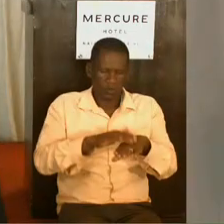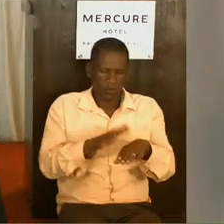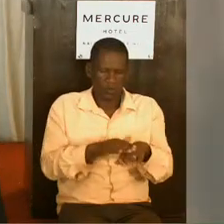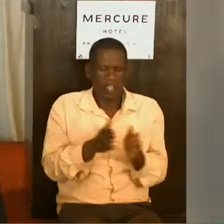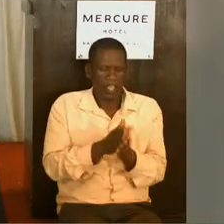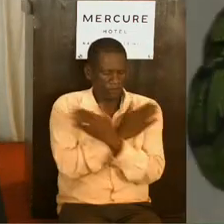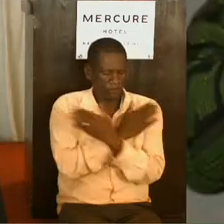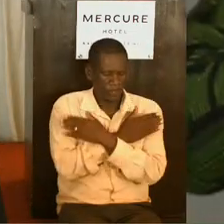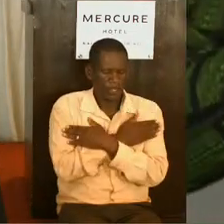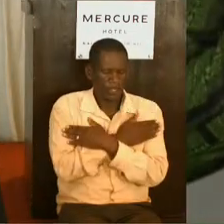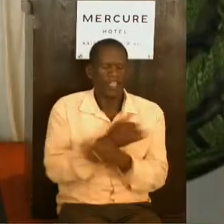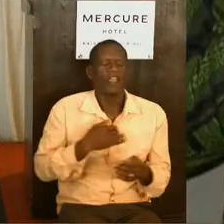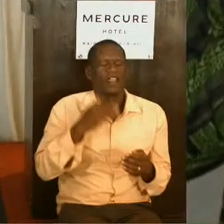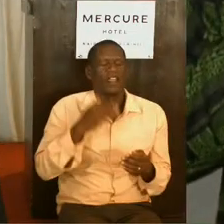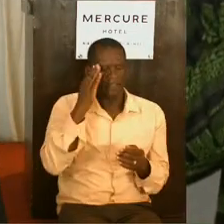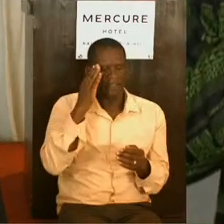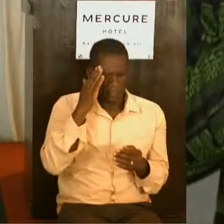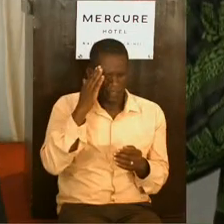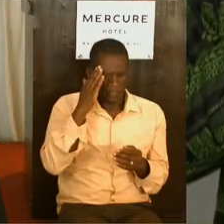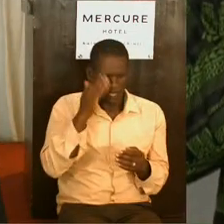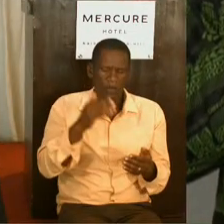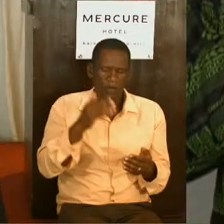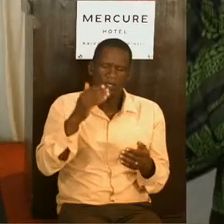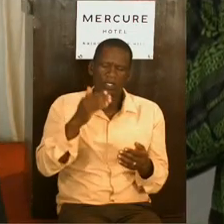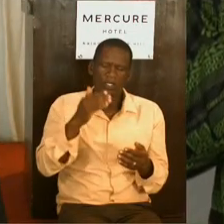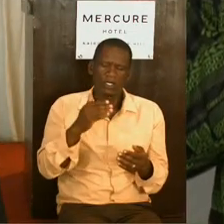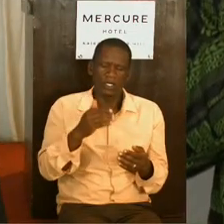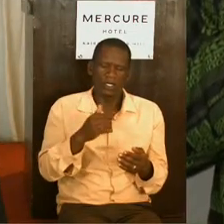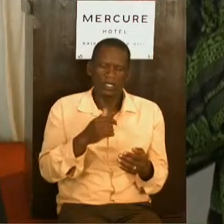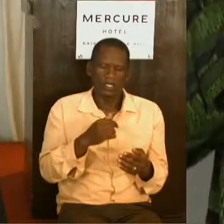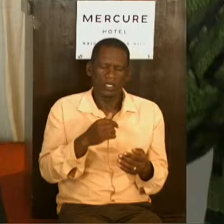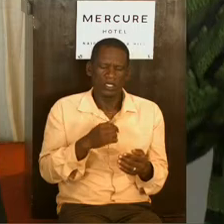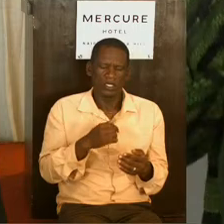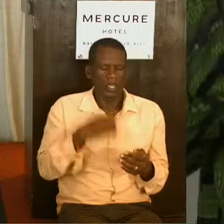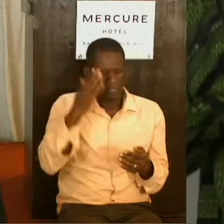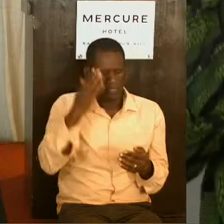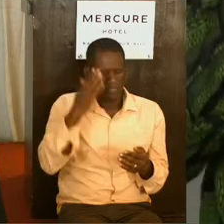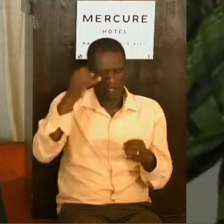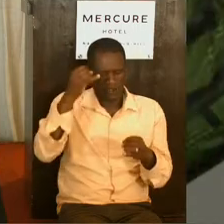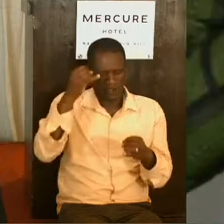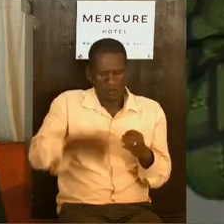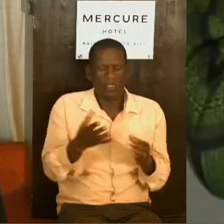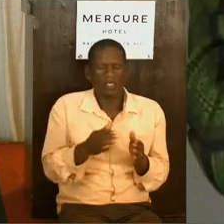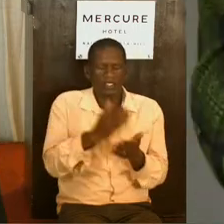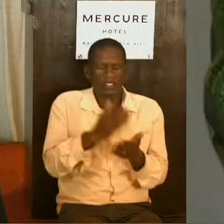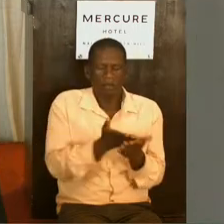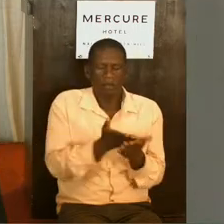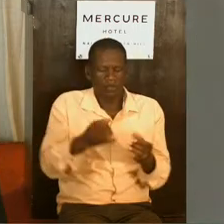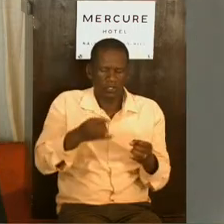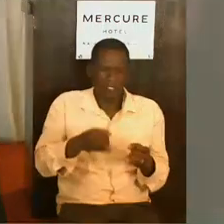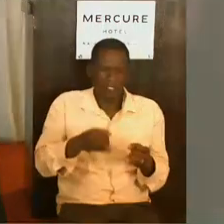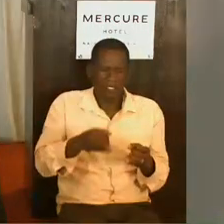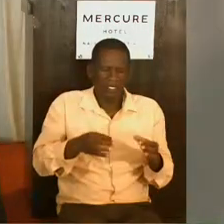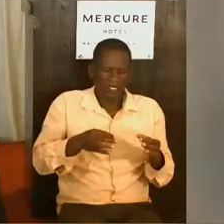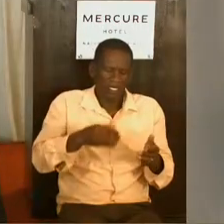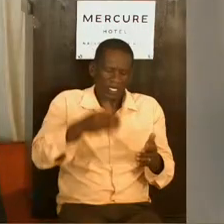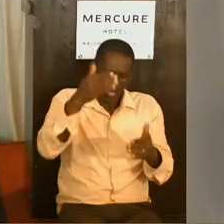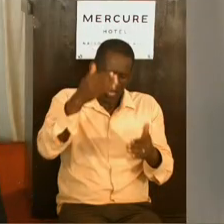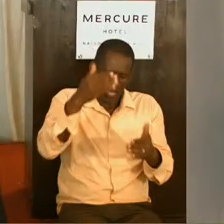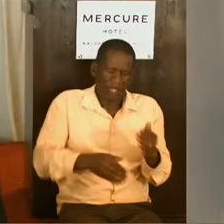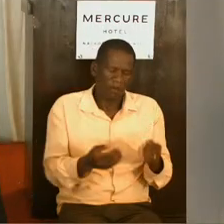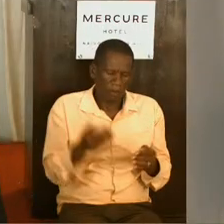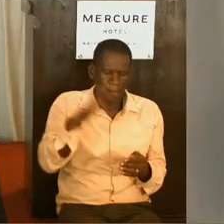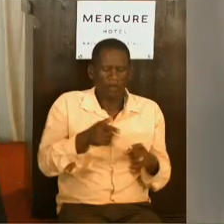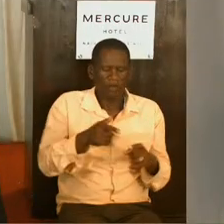and friendly I think I'll stop the the conclusion is there because some of them are actually coming